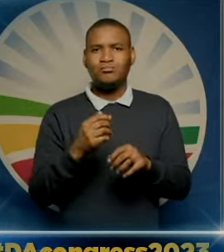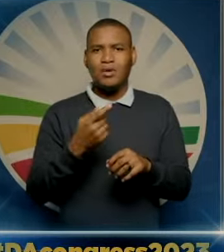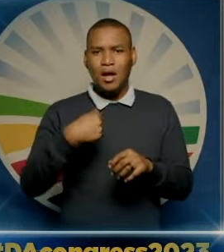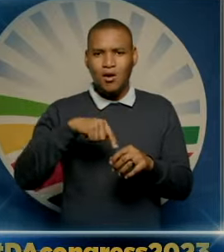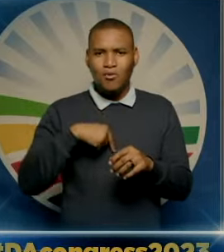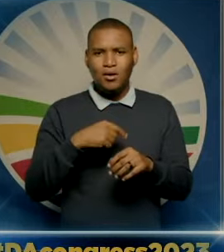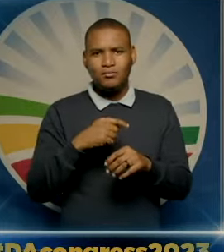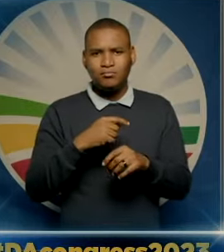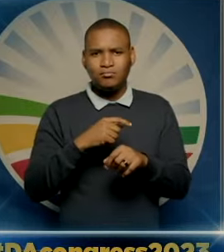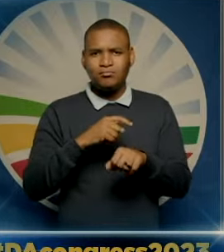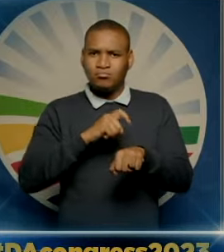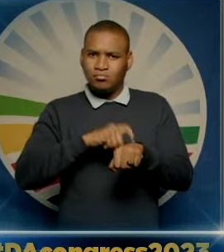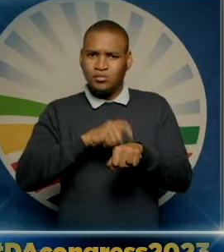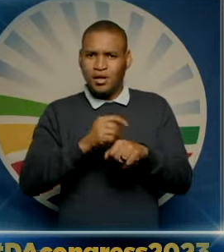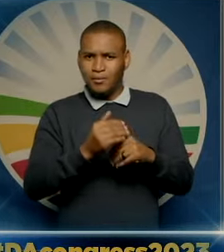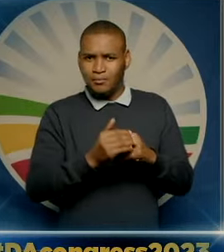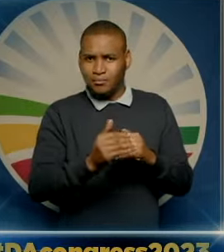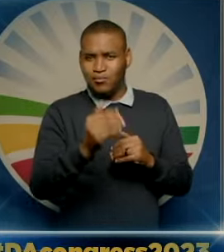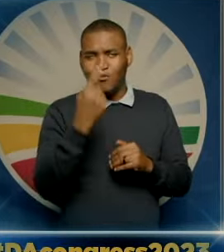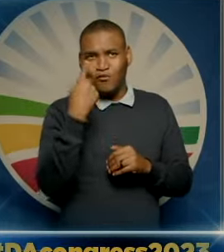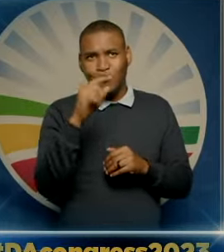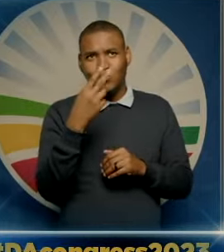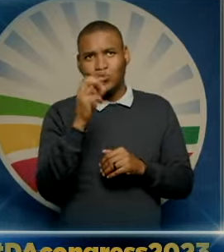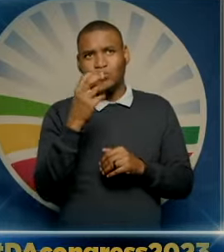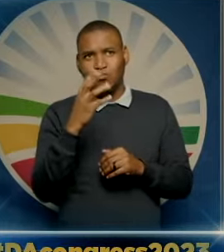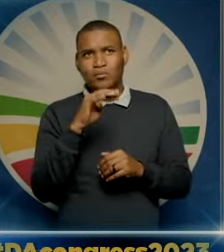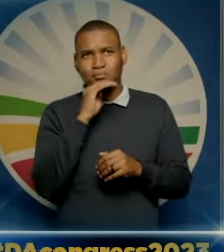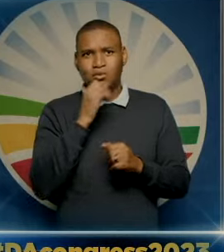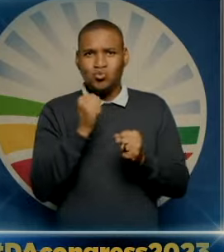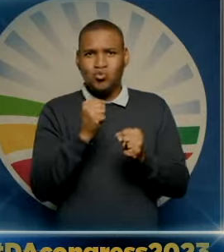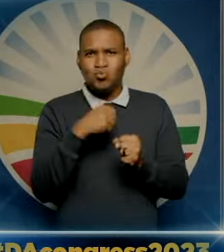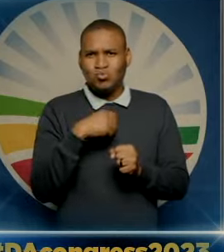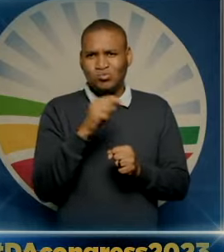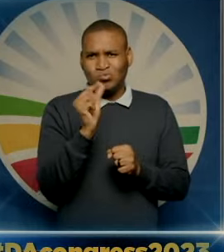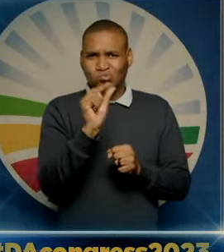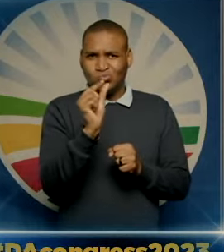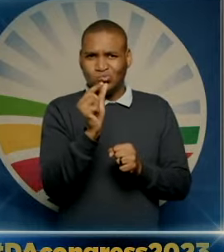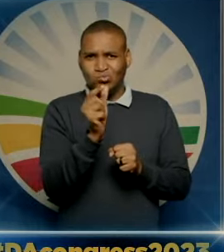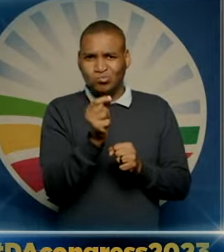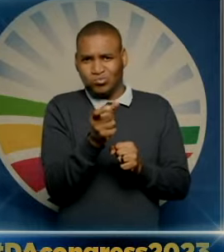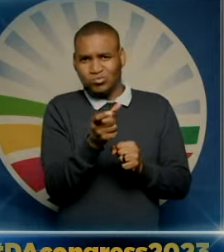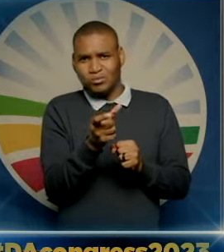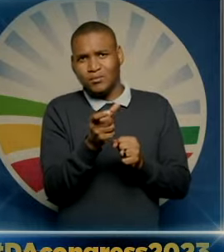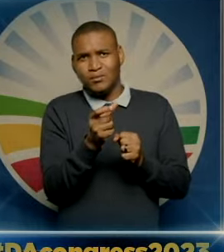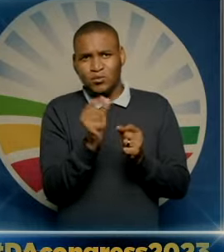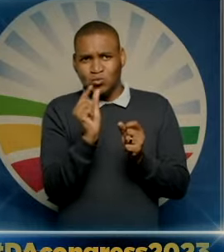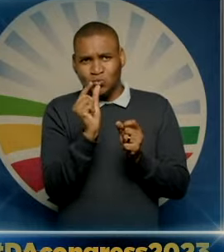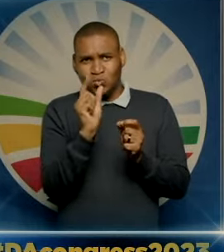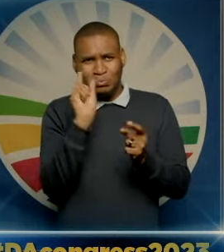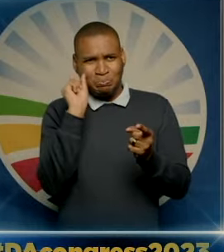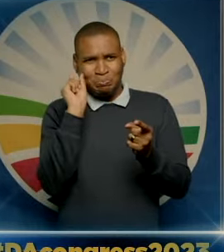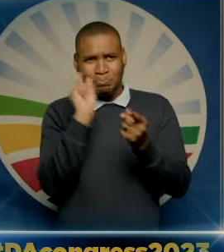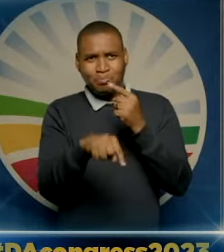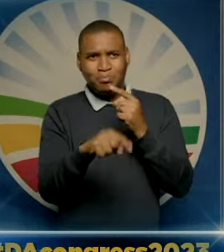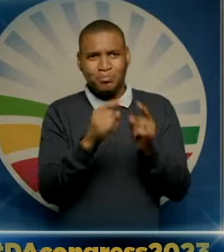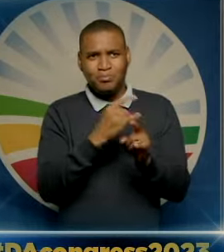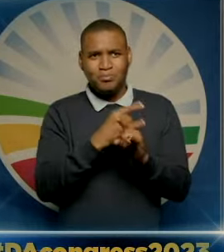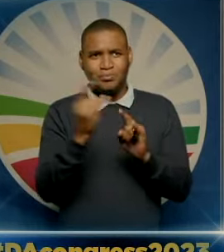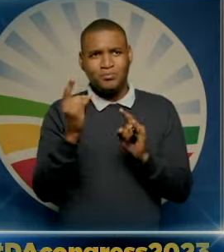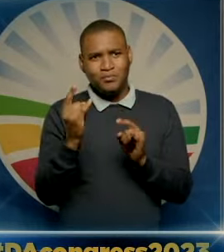2024 couldn't be stronger. We are within striking distance and the sands are shifting,